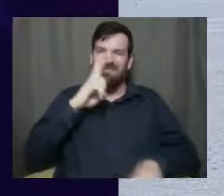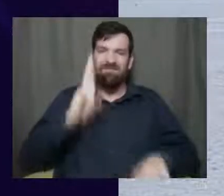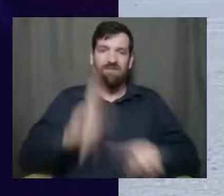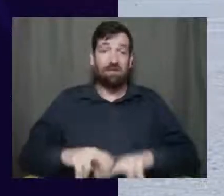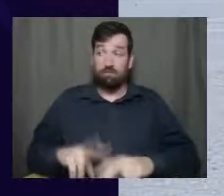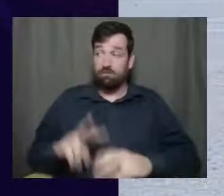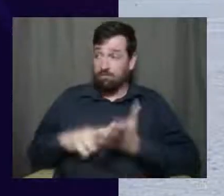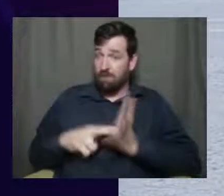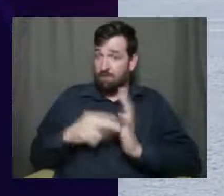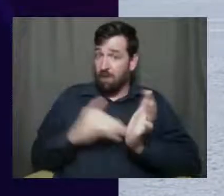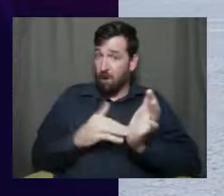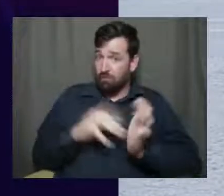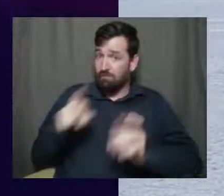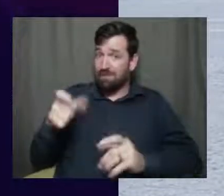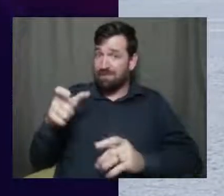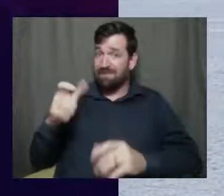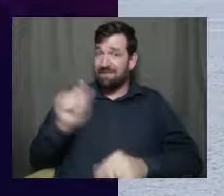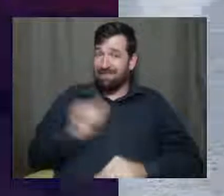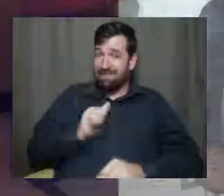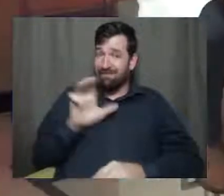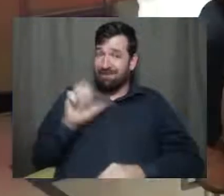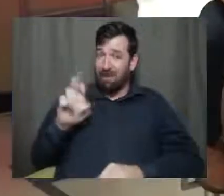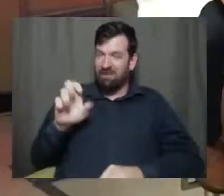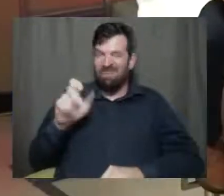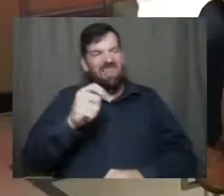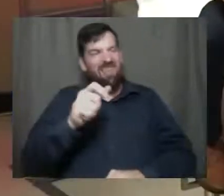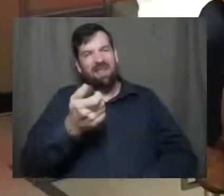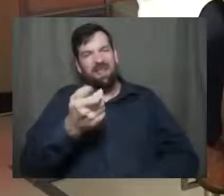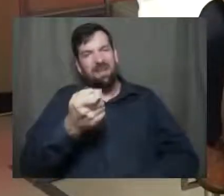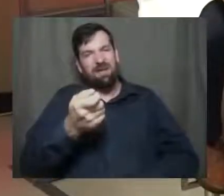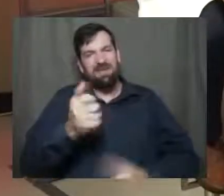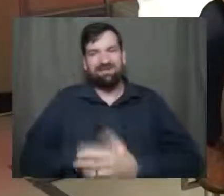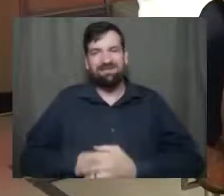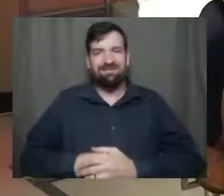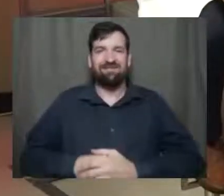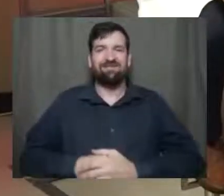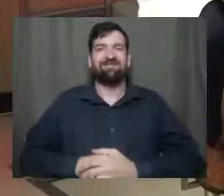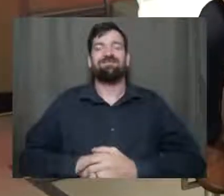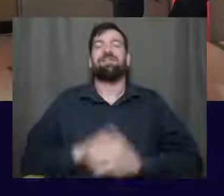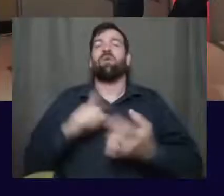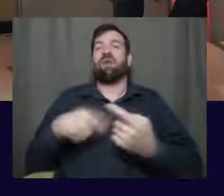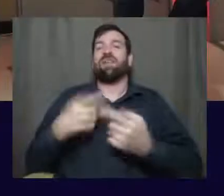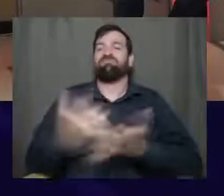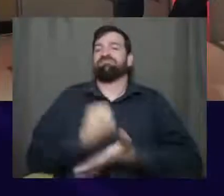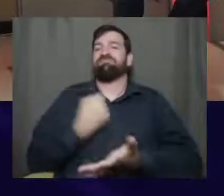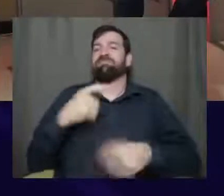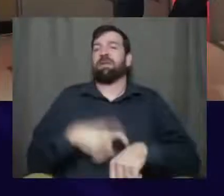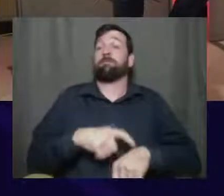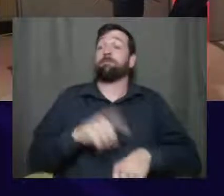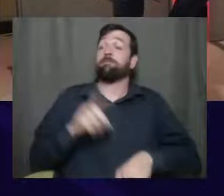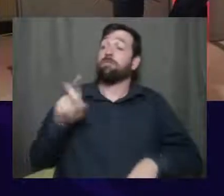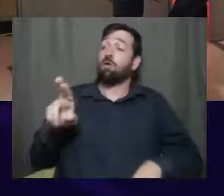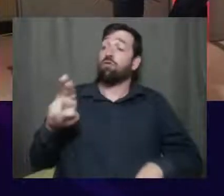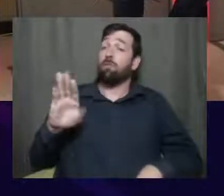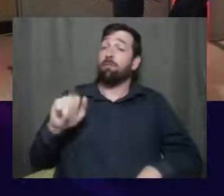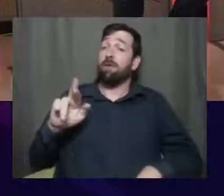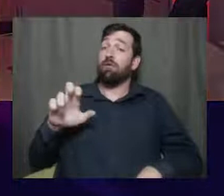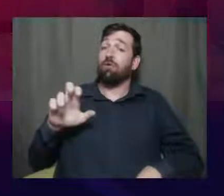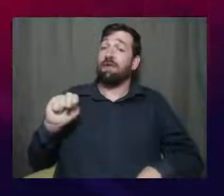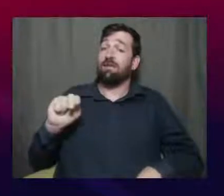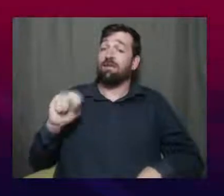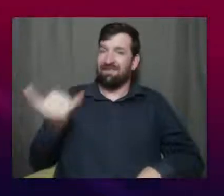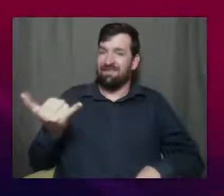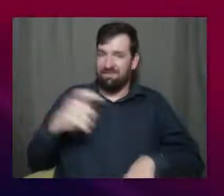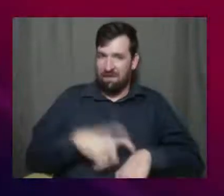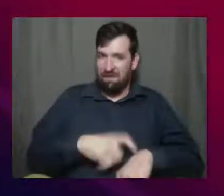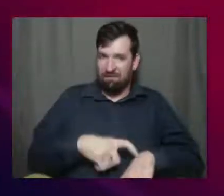to have self-care too, right? A little bit at least. A little yes. bit, yeah, when you Yes. can sneak in the time for Yep. sure. All right, Dr. Berrigan, it's time for you now.